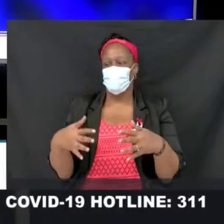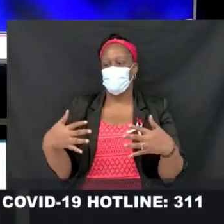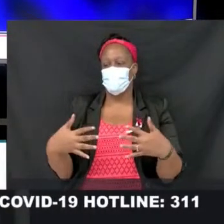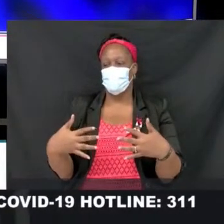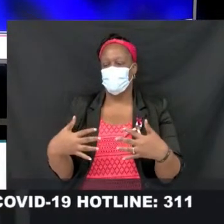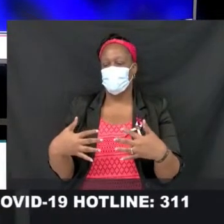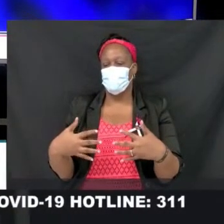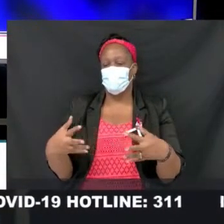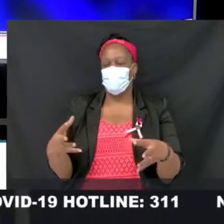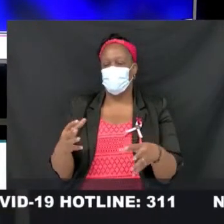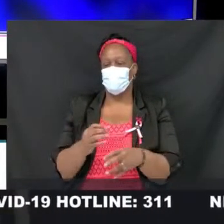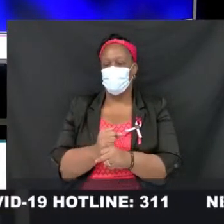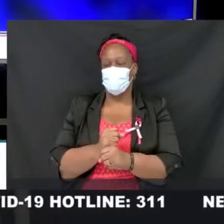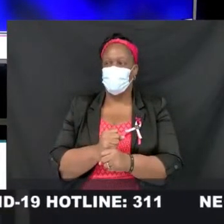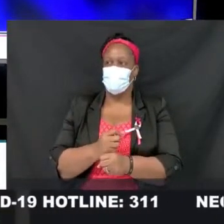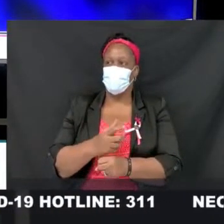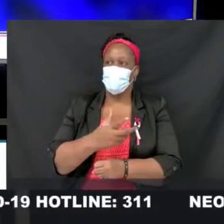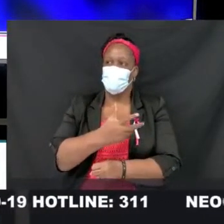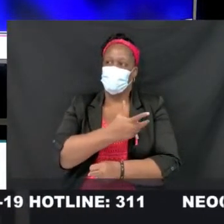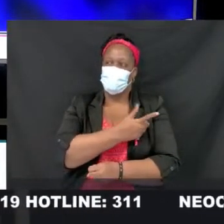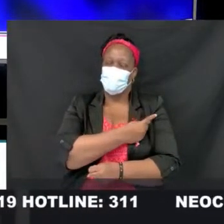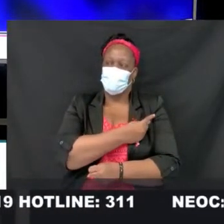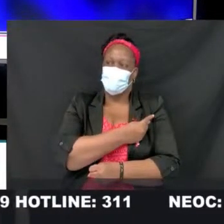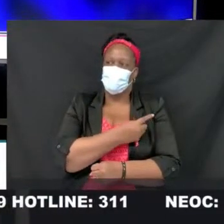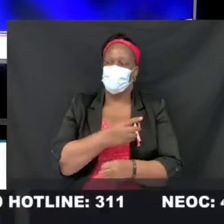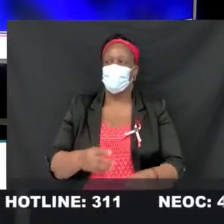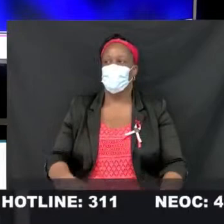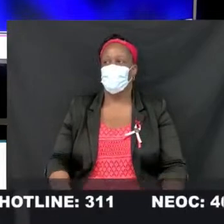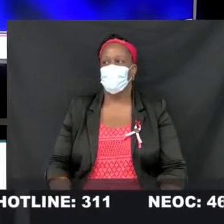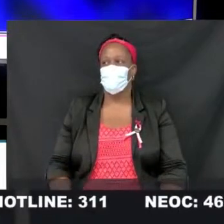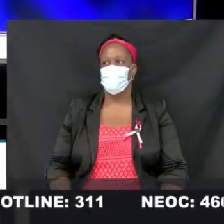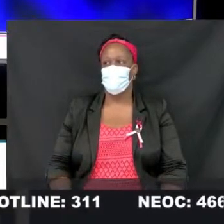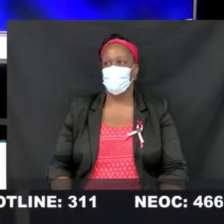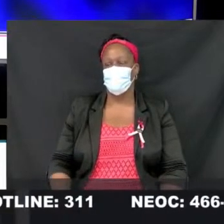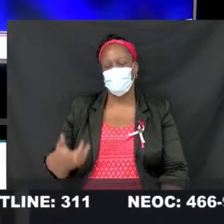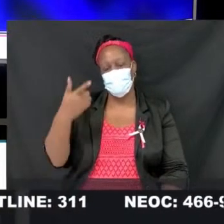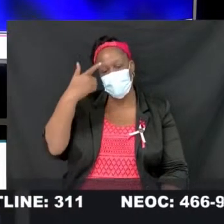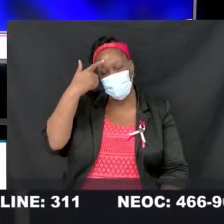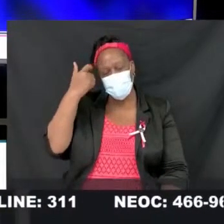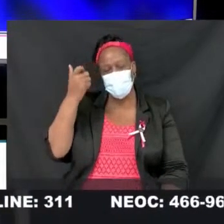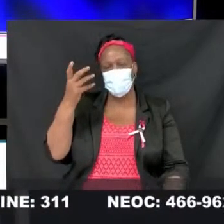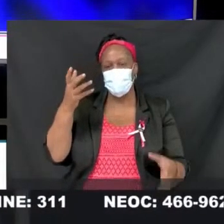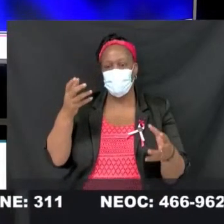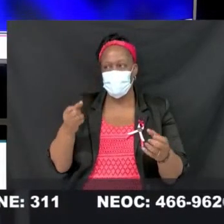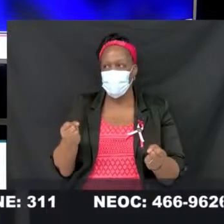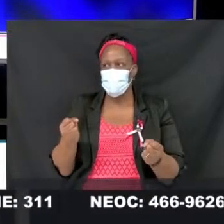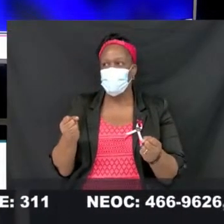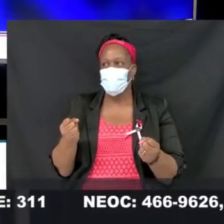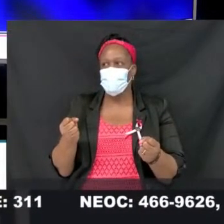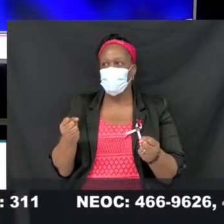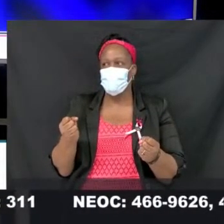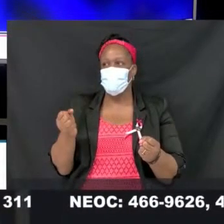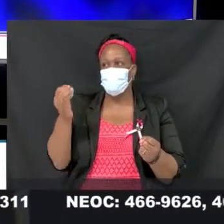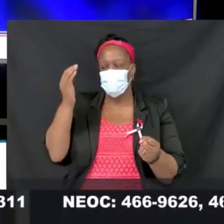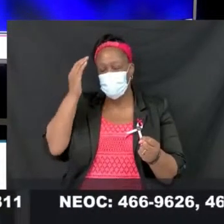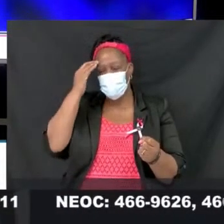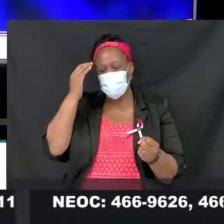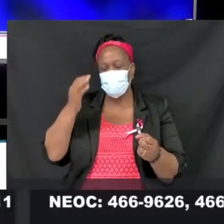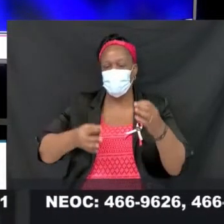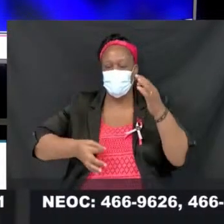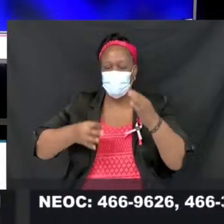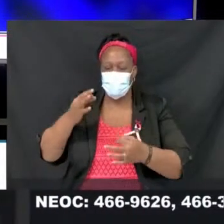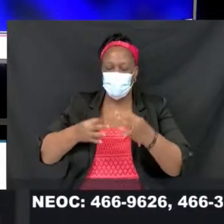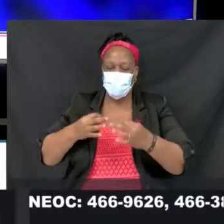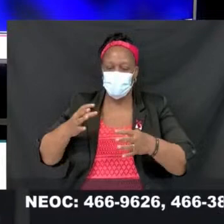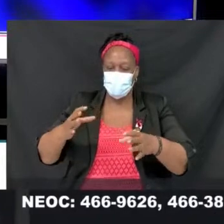the COVID-19 vaccine still because they want an assurance that if they experience some